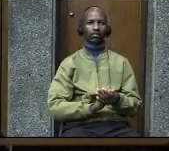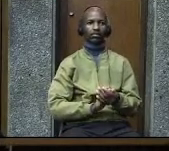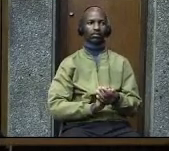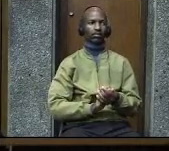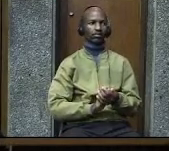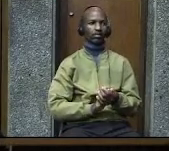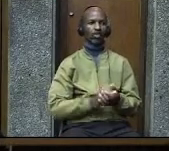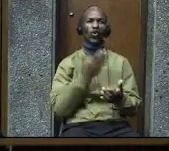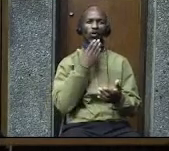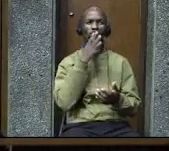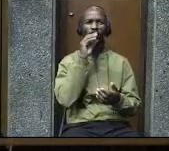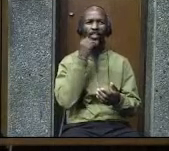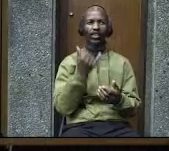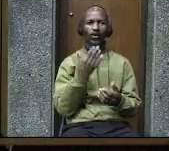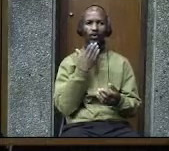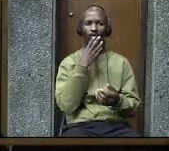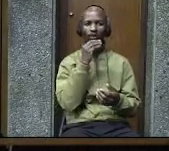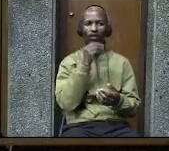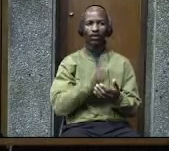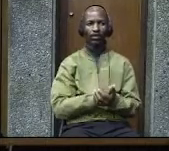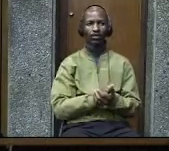Who's speaking?